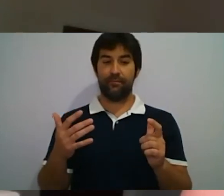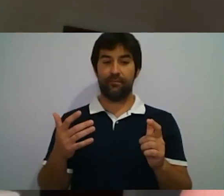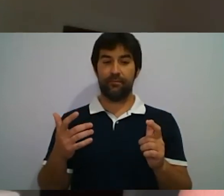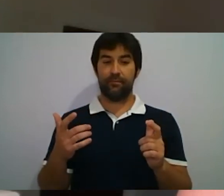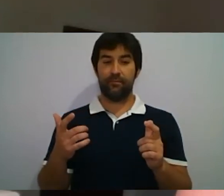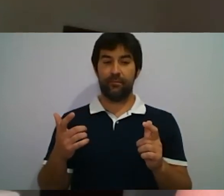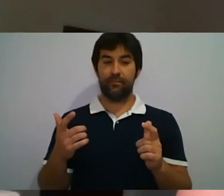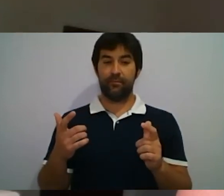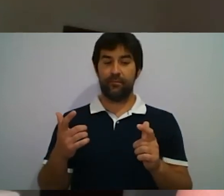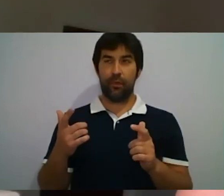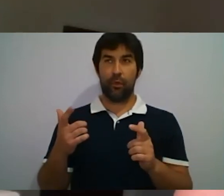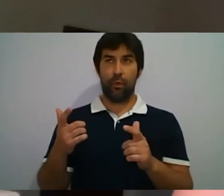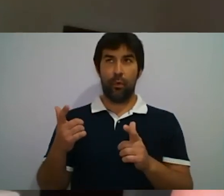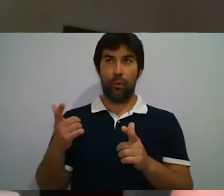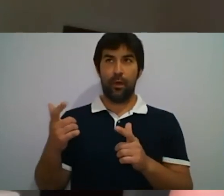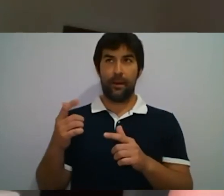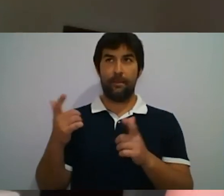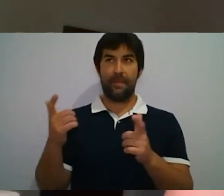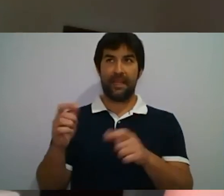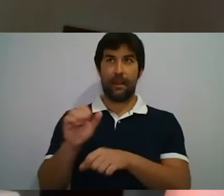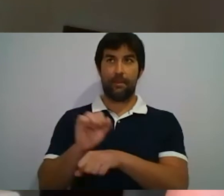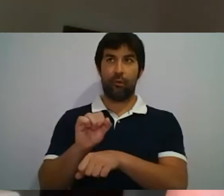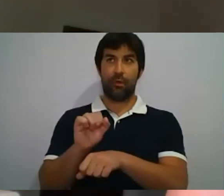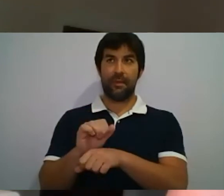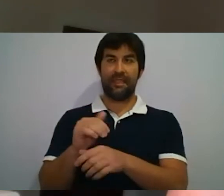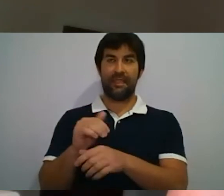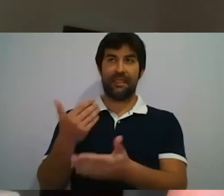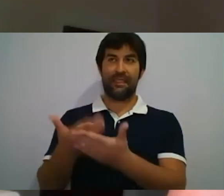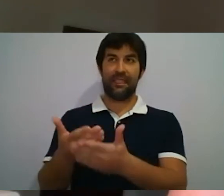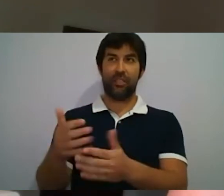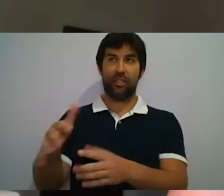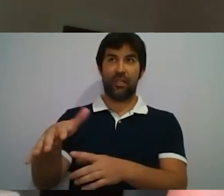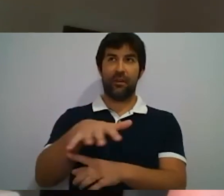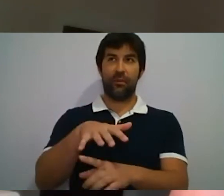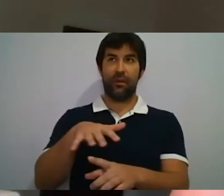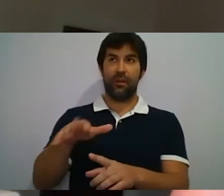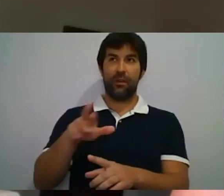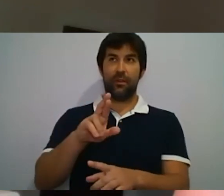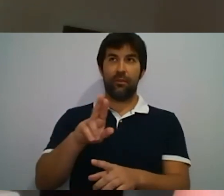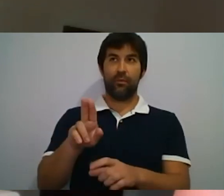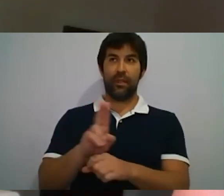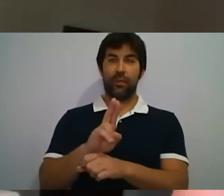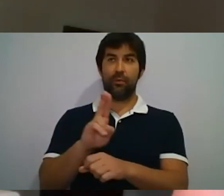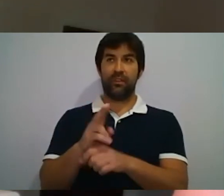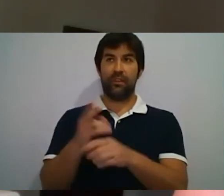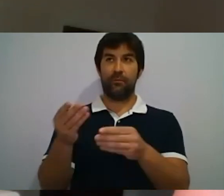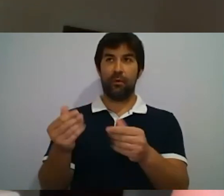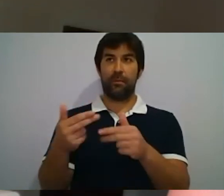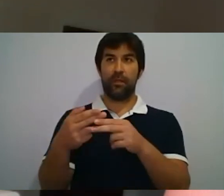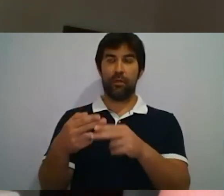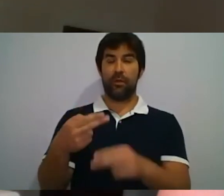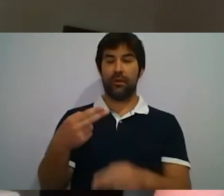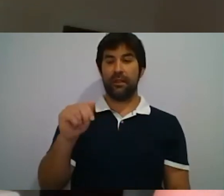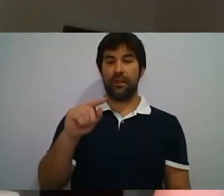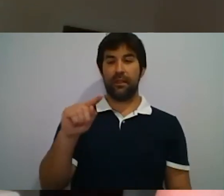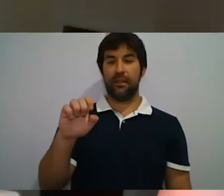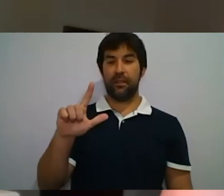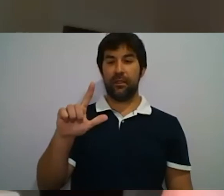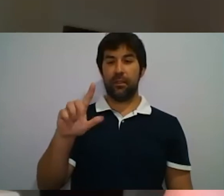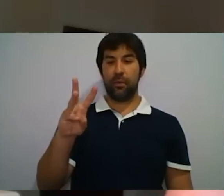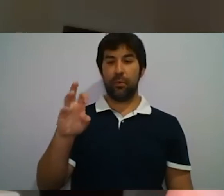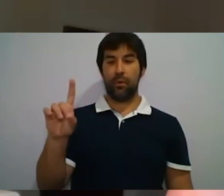is minimized. And then we really look to see a number of other factors. If it is a property that has a